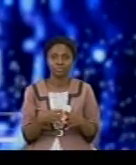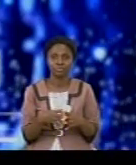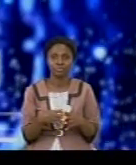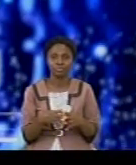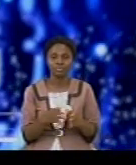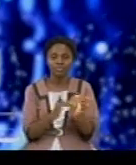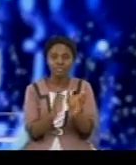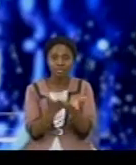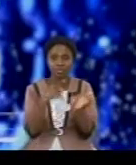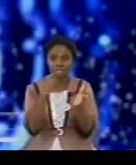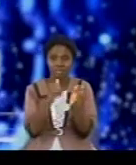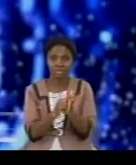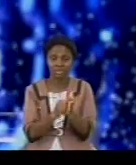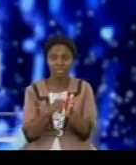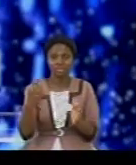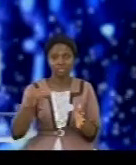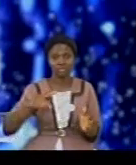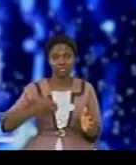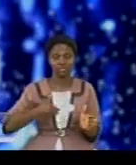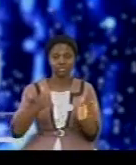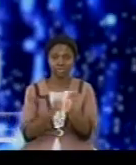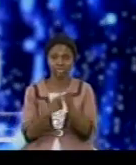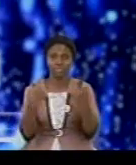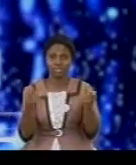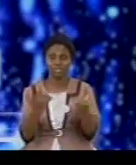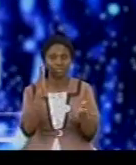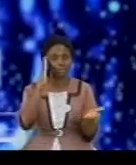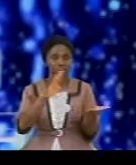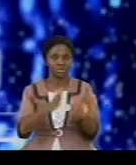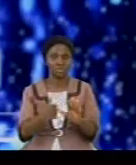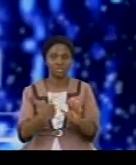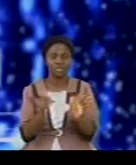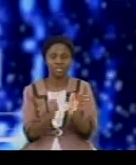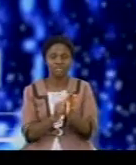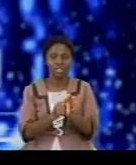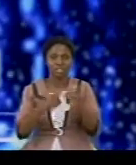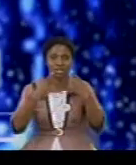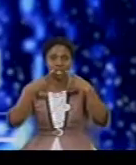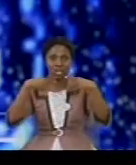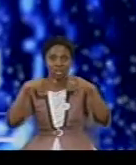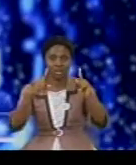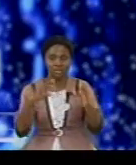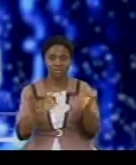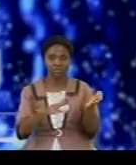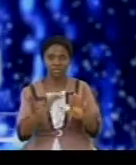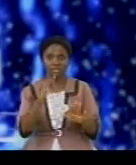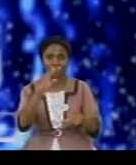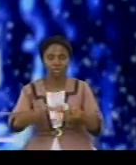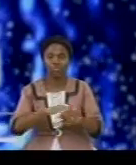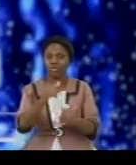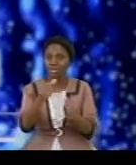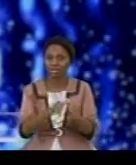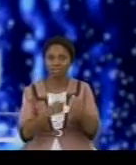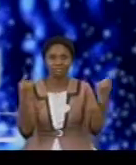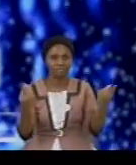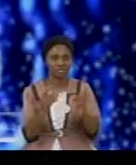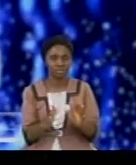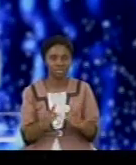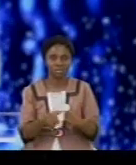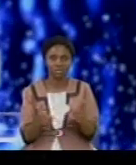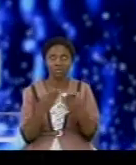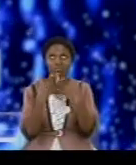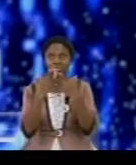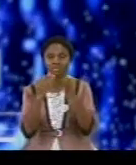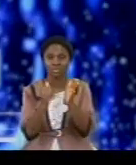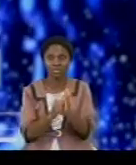it shall die. Proclamation of death is upon every sinner. But thank God in his love, he so loved the world, he gave his only